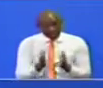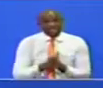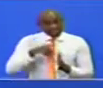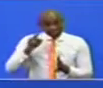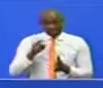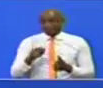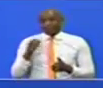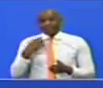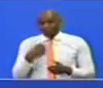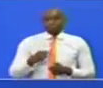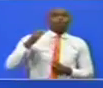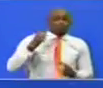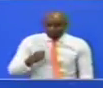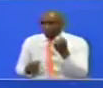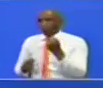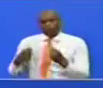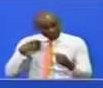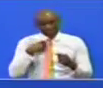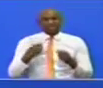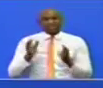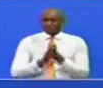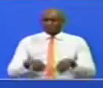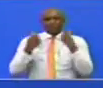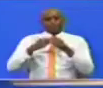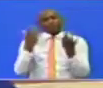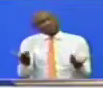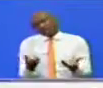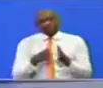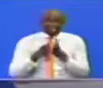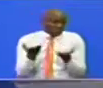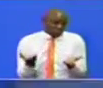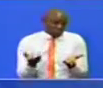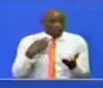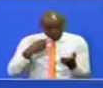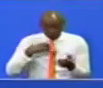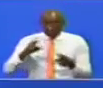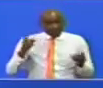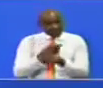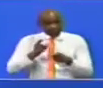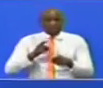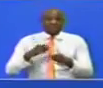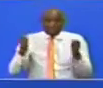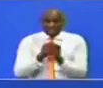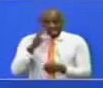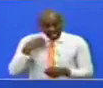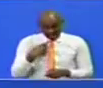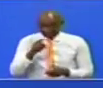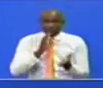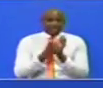been bullied, or they have been physically violated, or tortured in some way. So they become